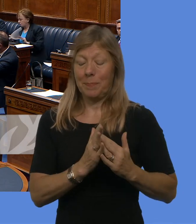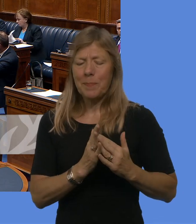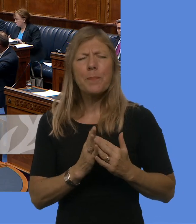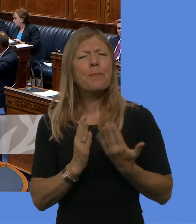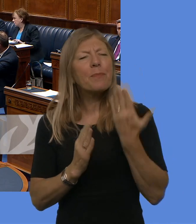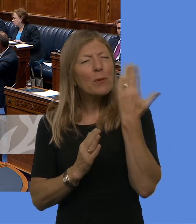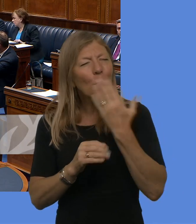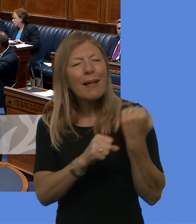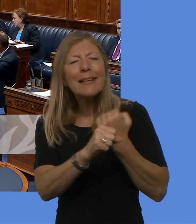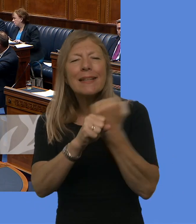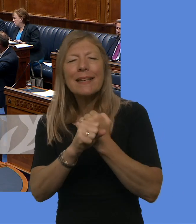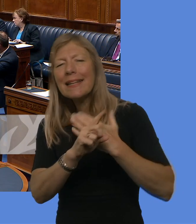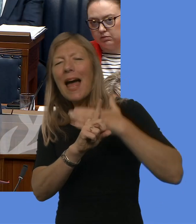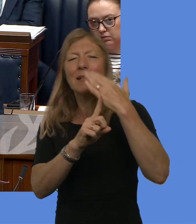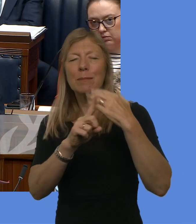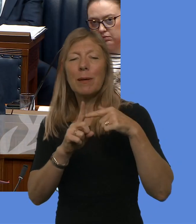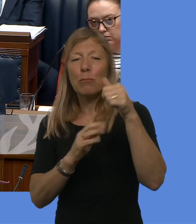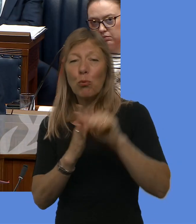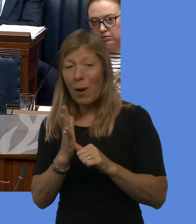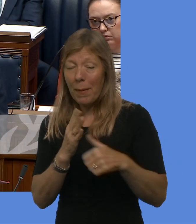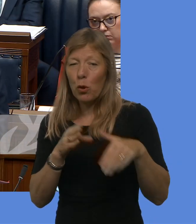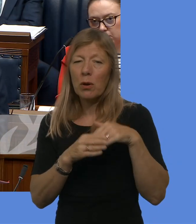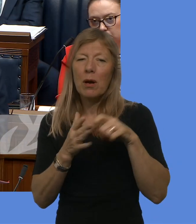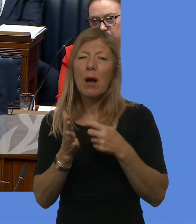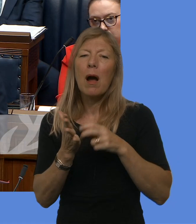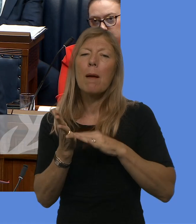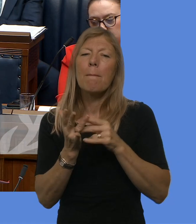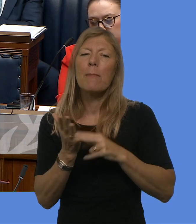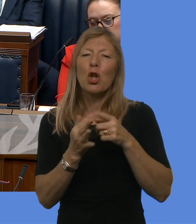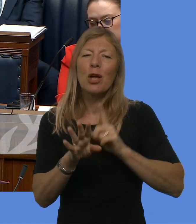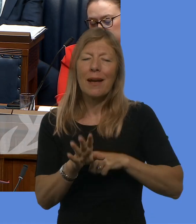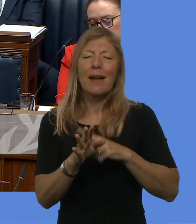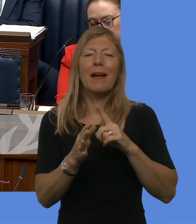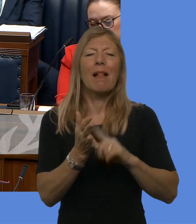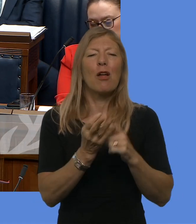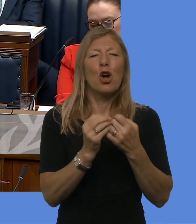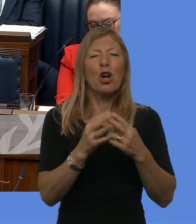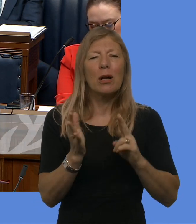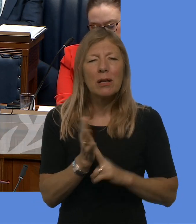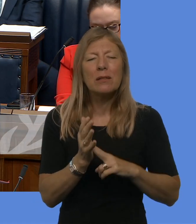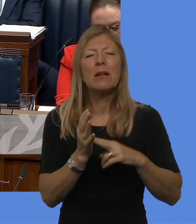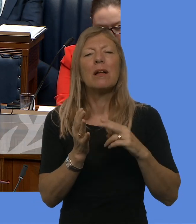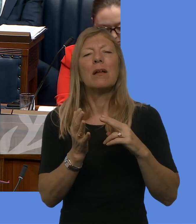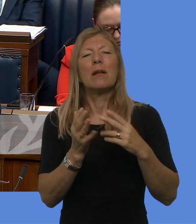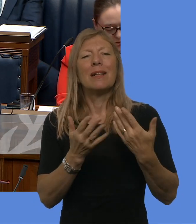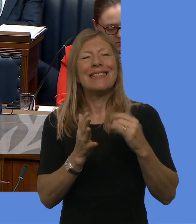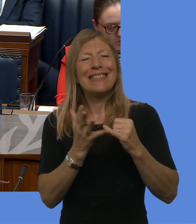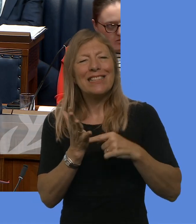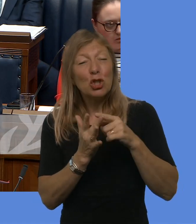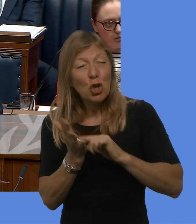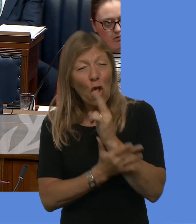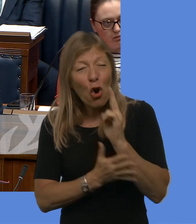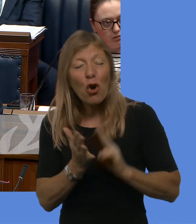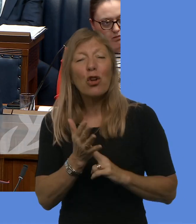programmes include Carnini Primary School, Kilronan School, Lurgan Model Integrated Primary School, St John's Primary School